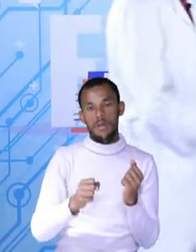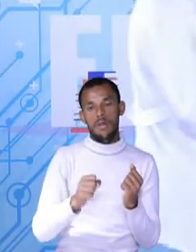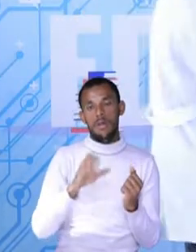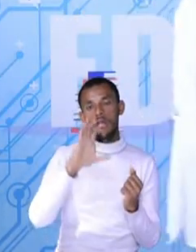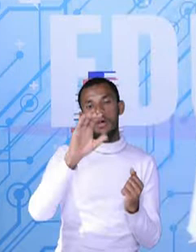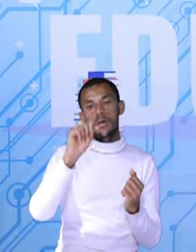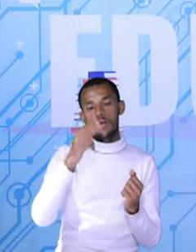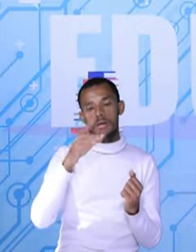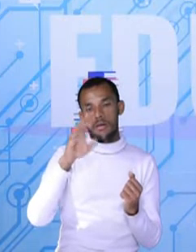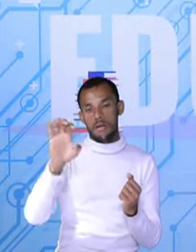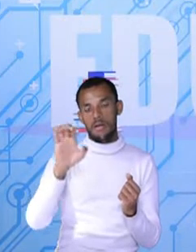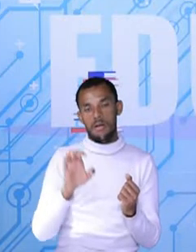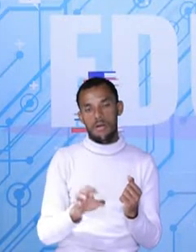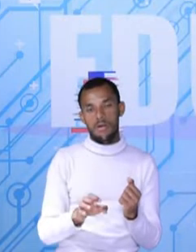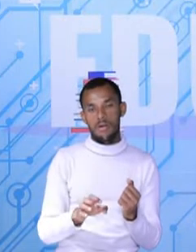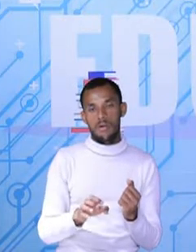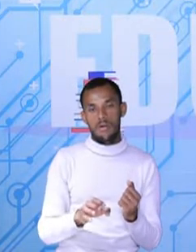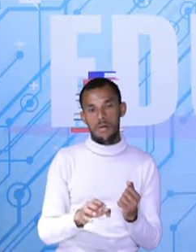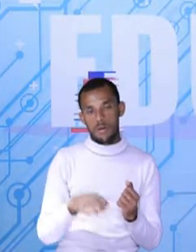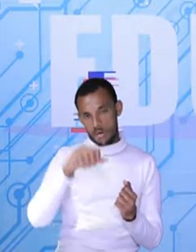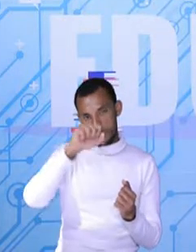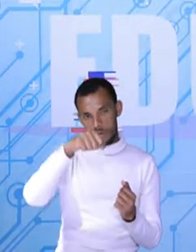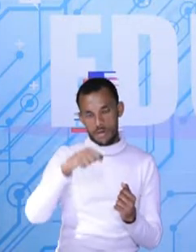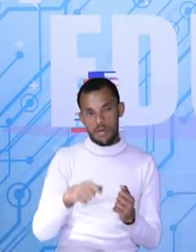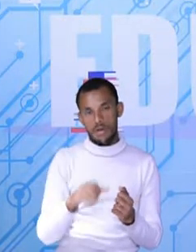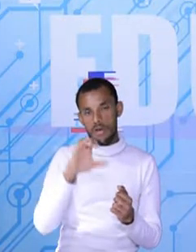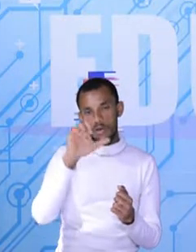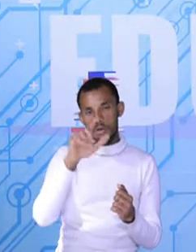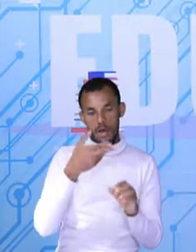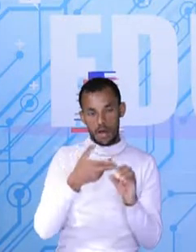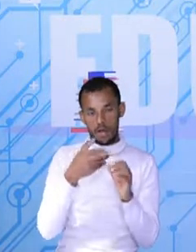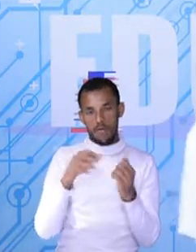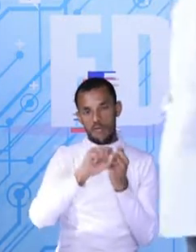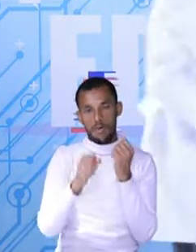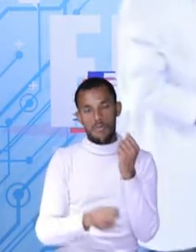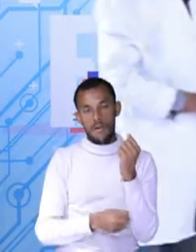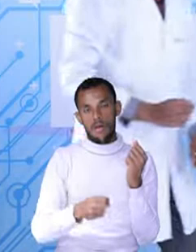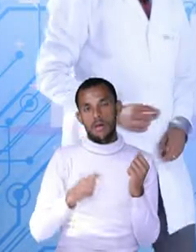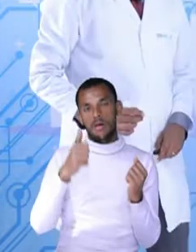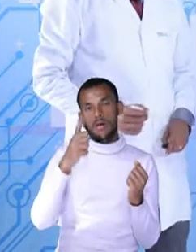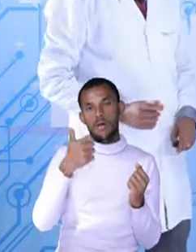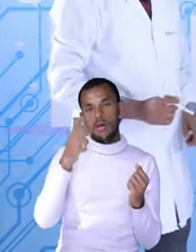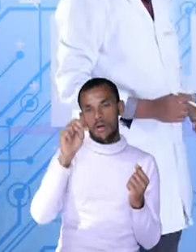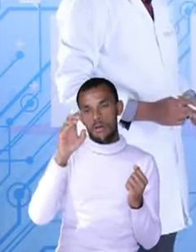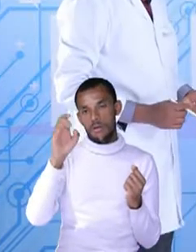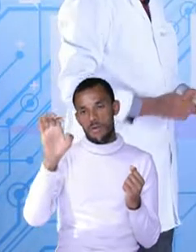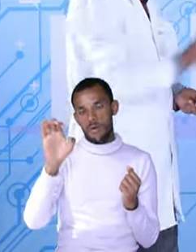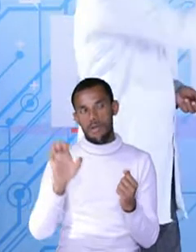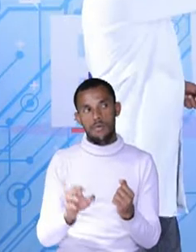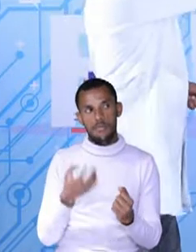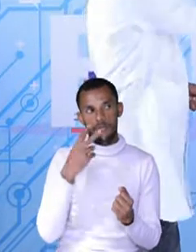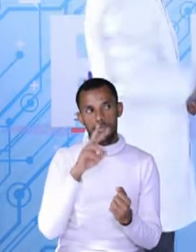cathode. Yes, sodium metal is formed at the cathode. Chlorine gas formed at the anode.